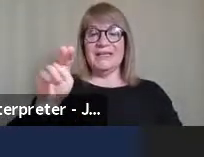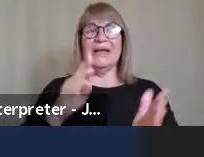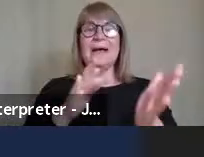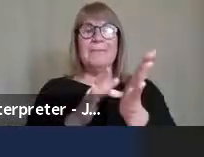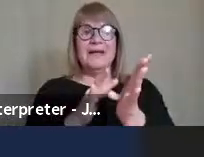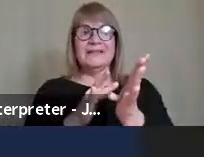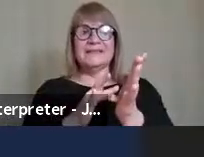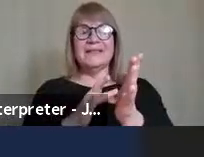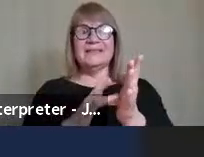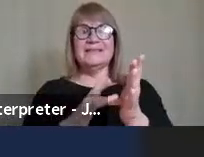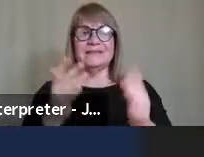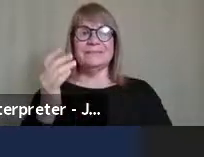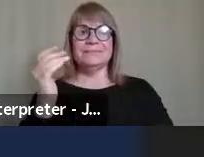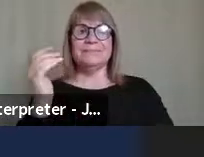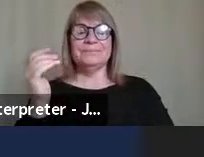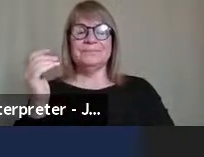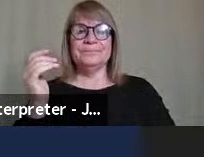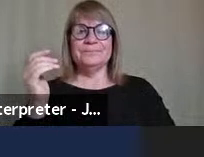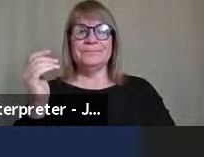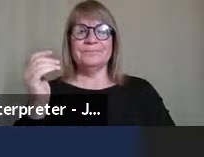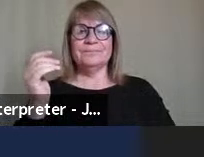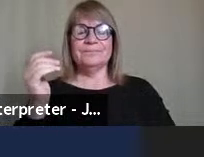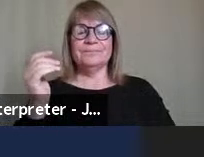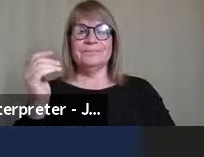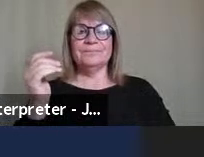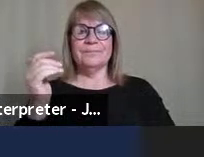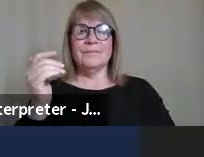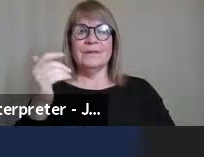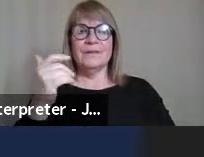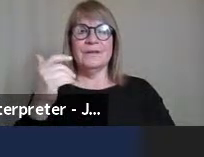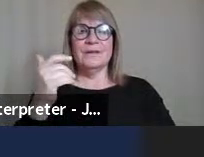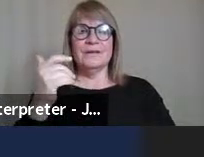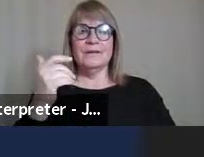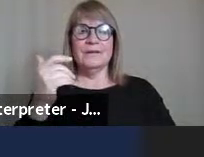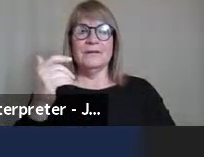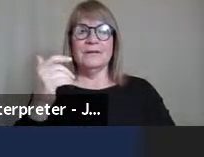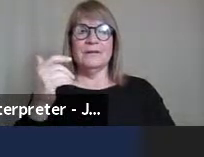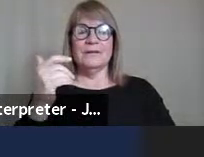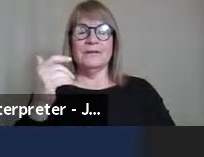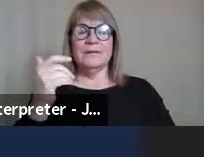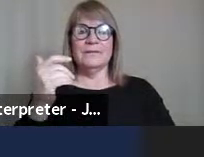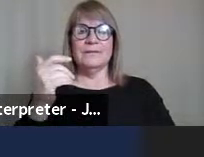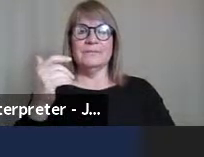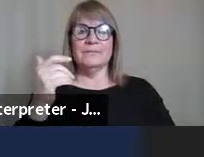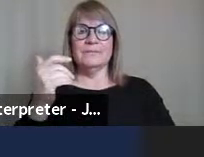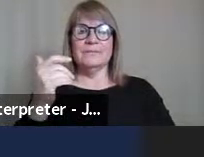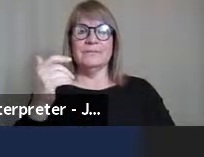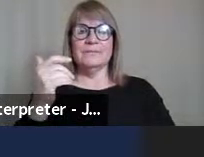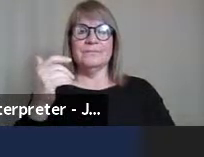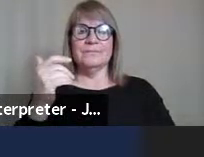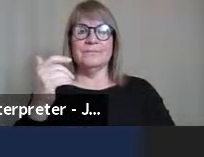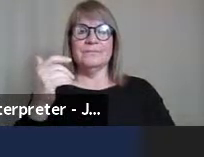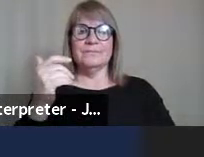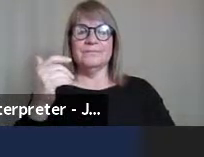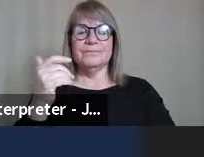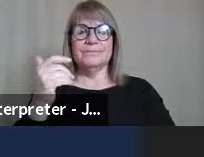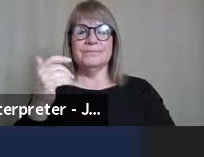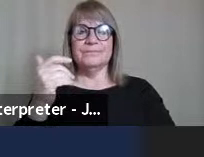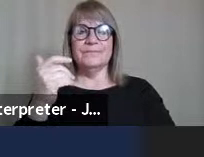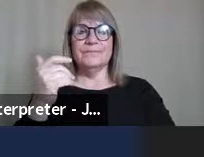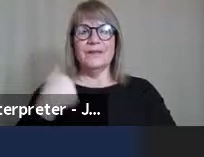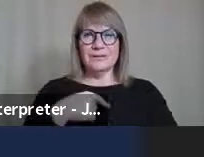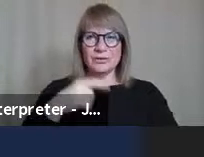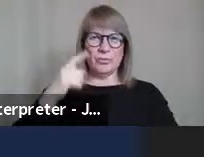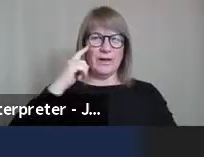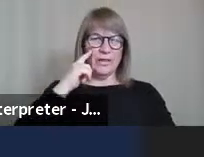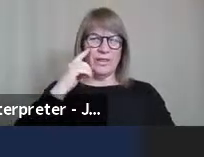health sciences so we're thinking um beyond i think um some of uh the of the frameworks that we form to really